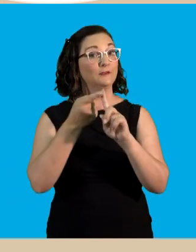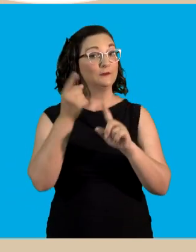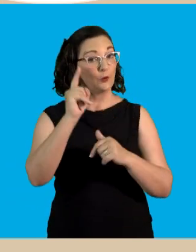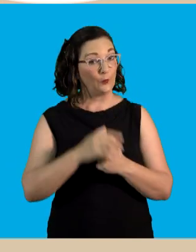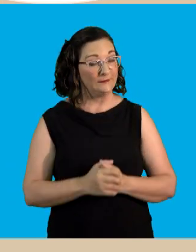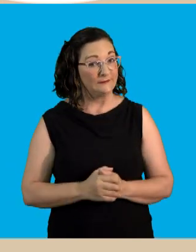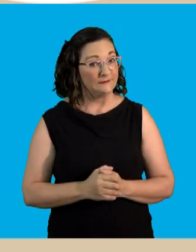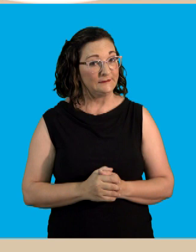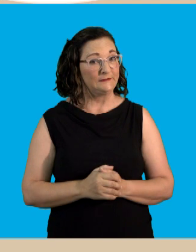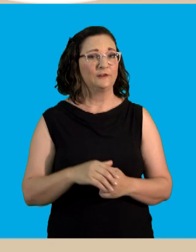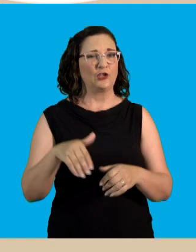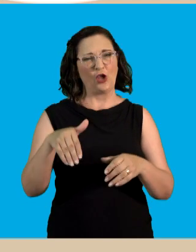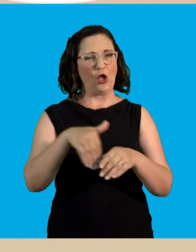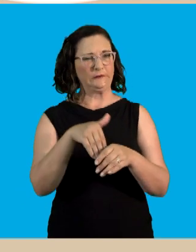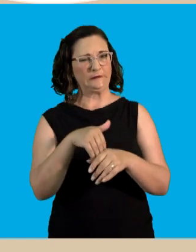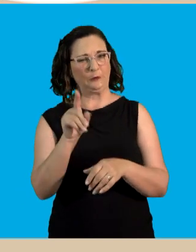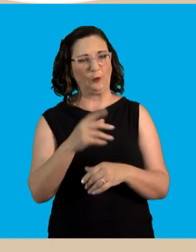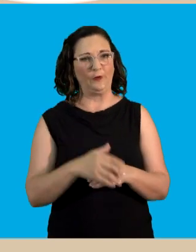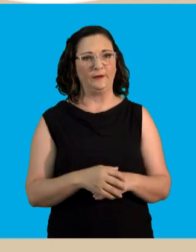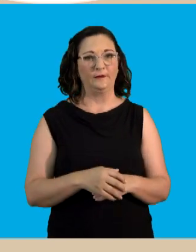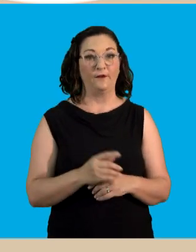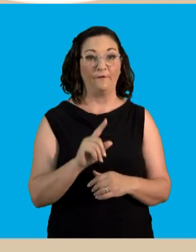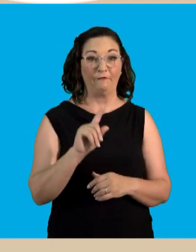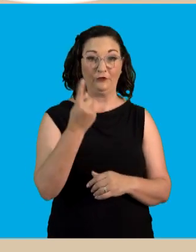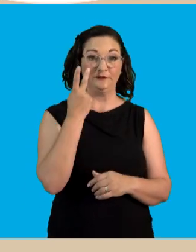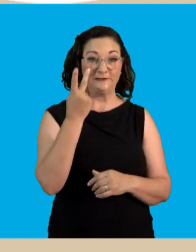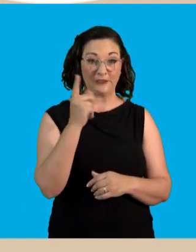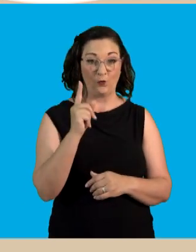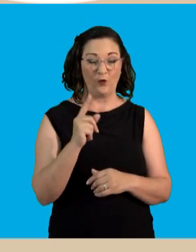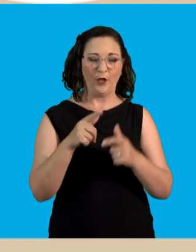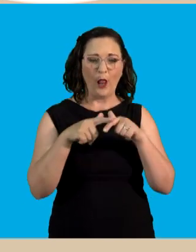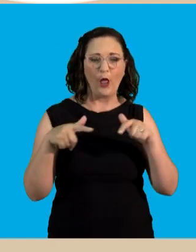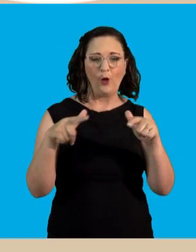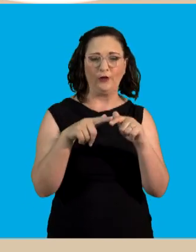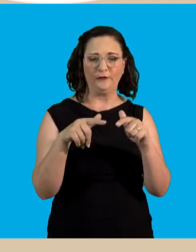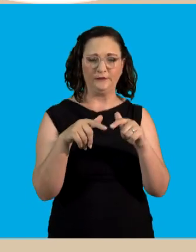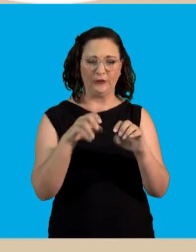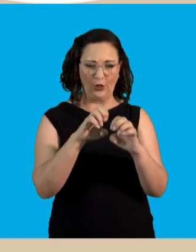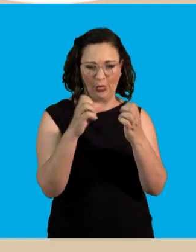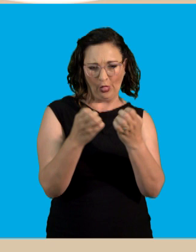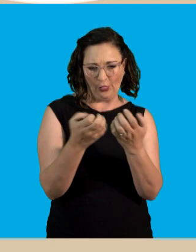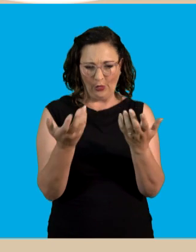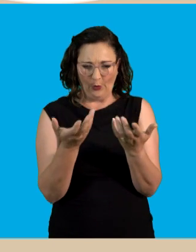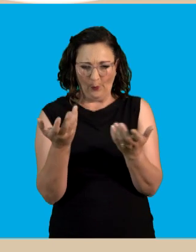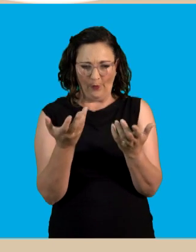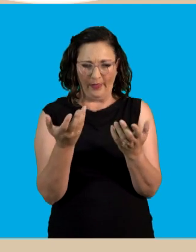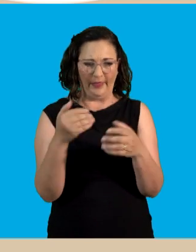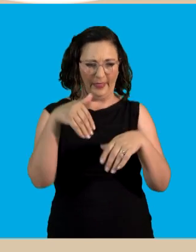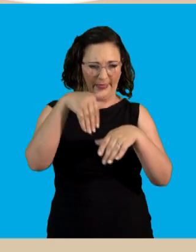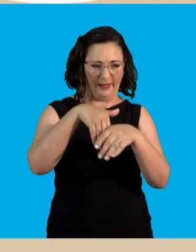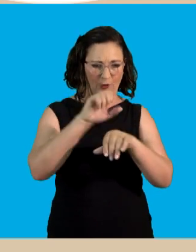the following is the concepts that we are going to be looking at. One, we are looking at the location of where planet Earth is on